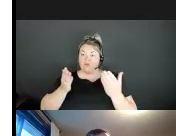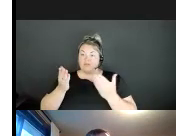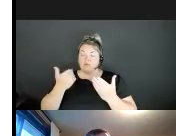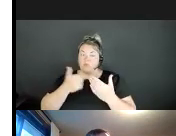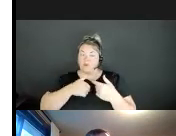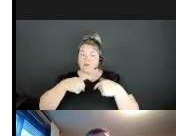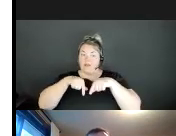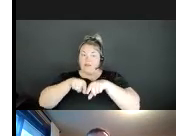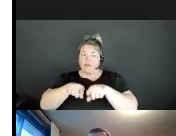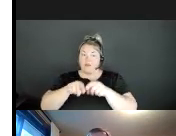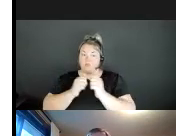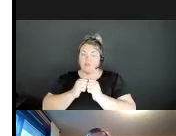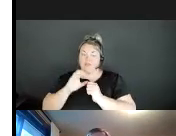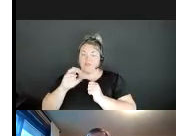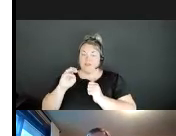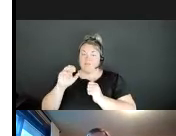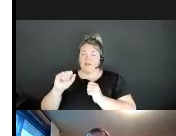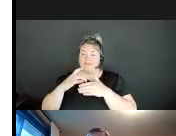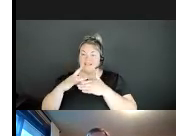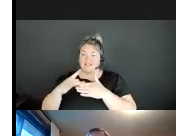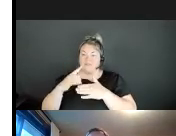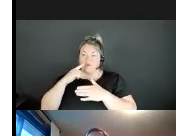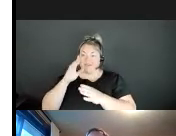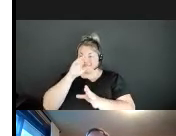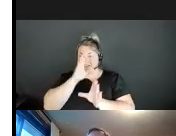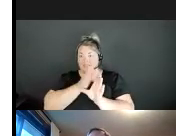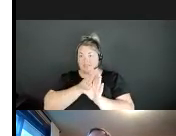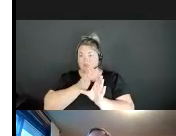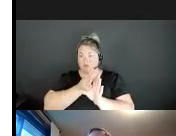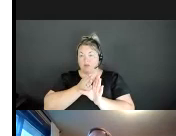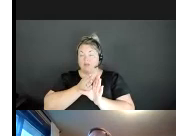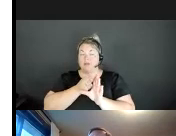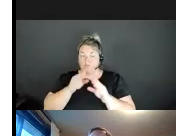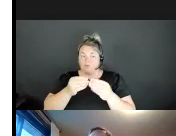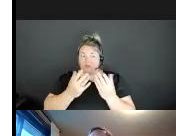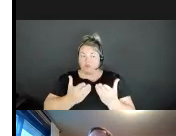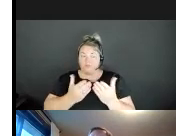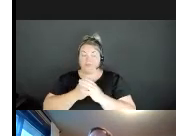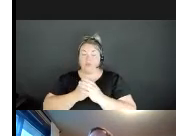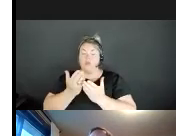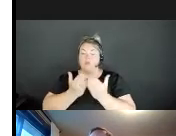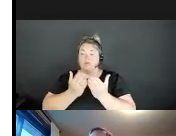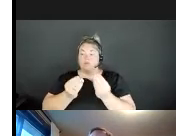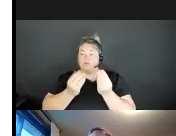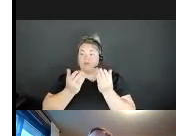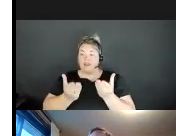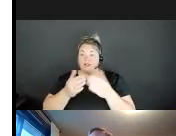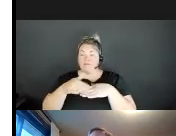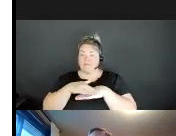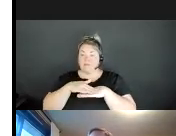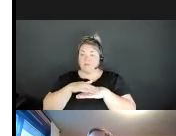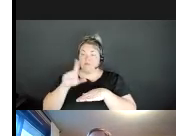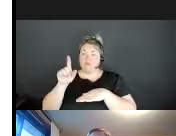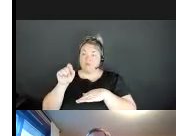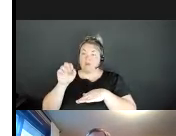aligning with those CMS guidelines for that psychiatric provision. So services provided at a minimum of 20 or